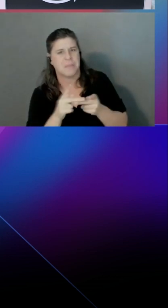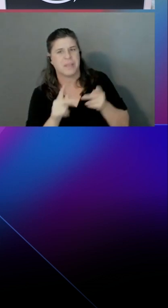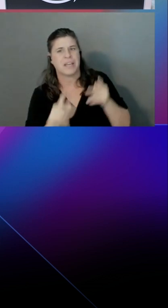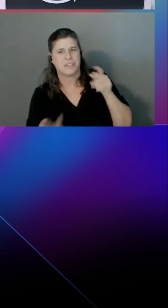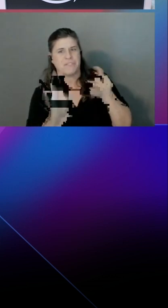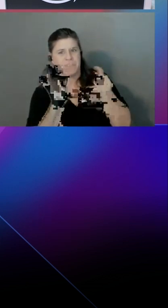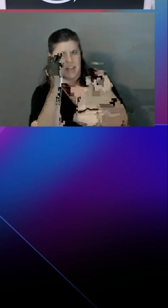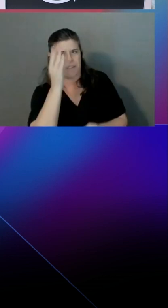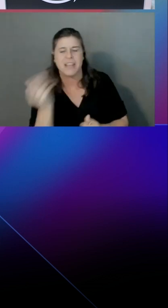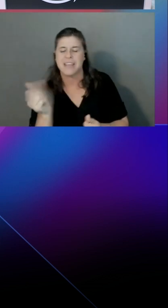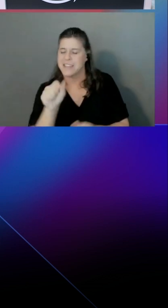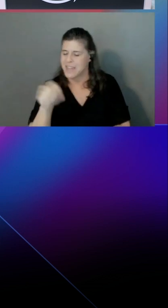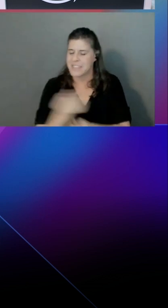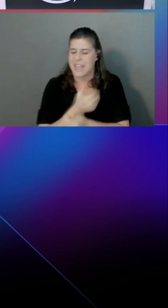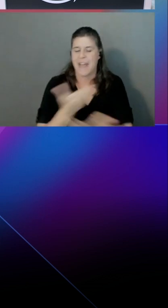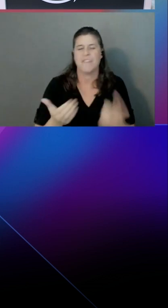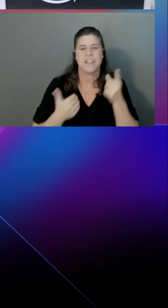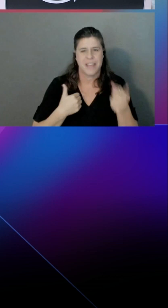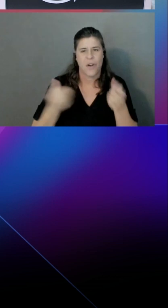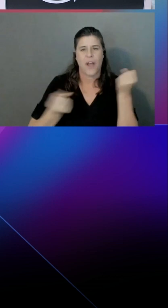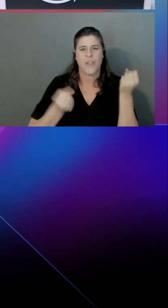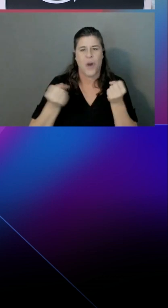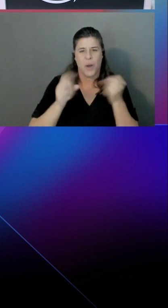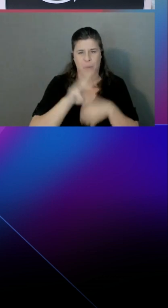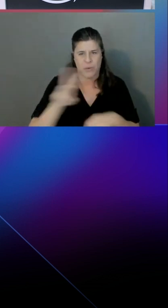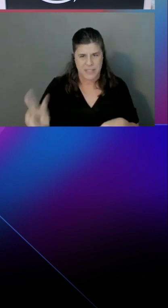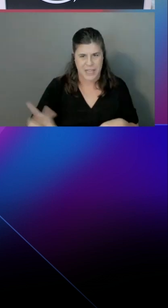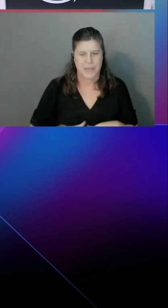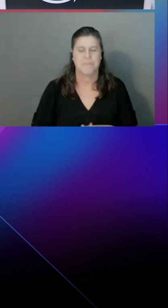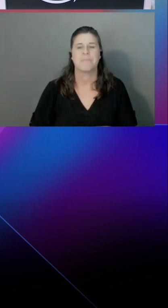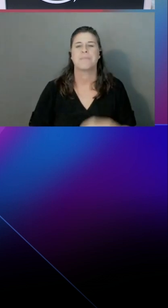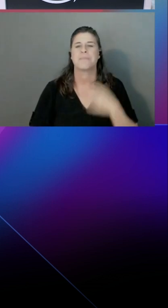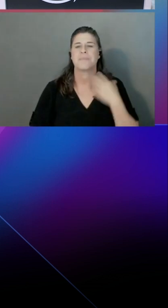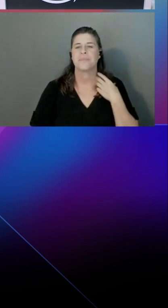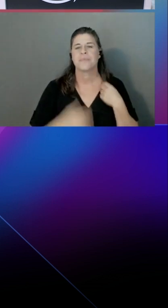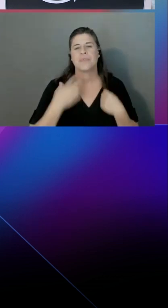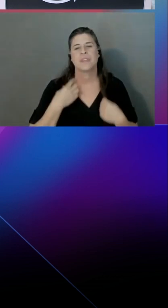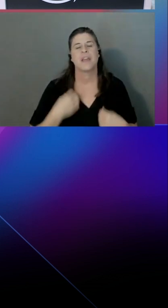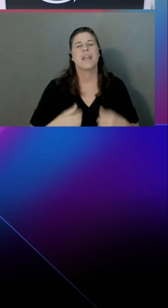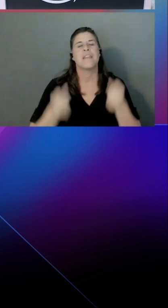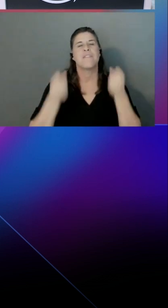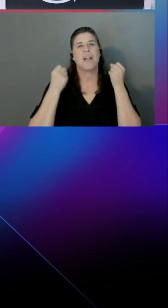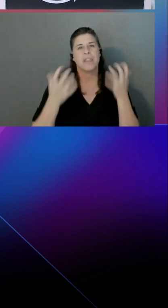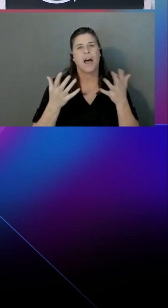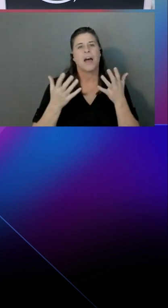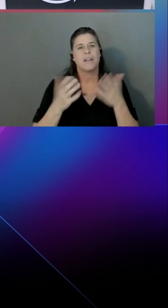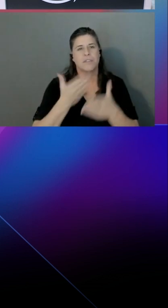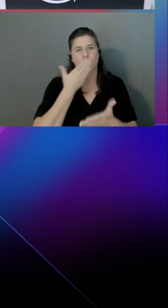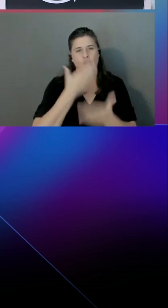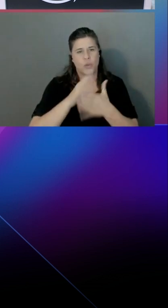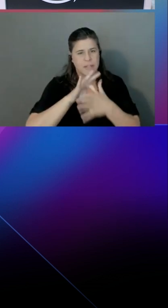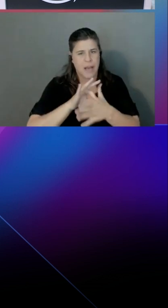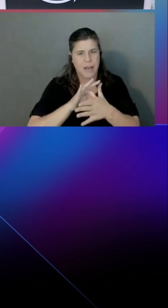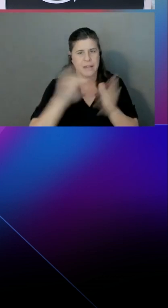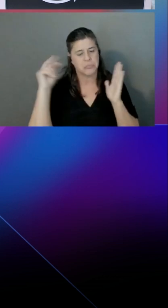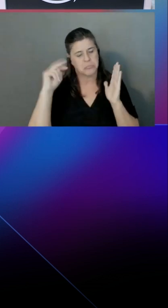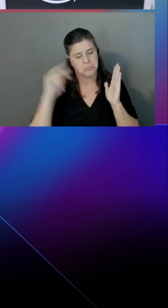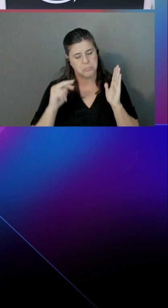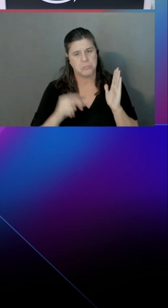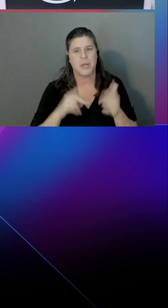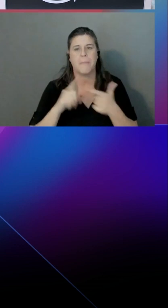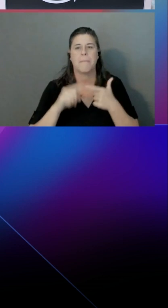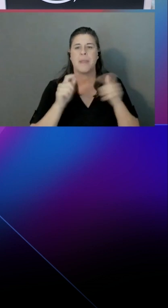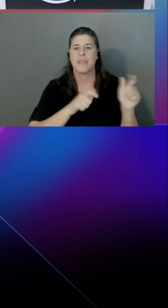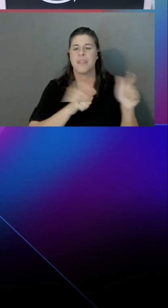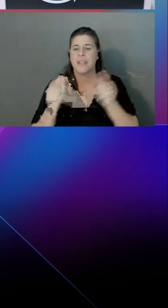on the automotive site. And so there's lots of great content there to take a look at. Yeah. But the next big thing I was starting to